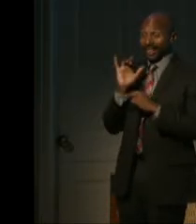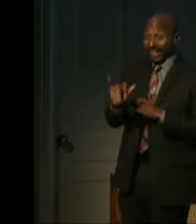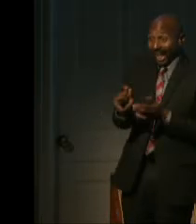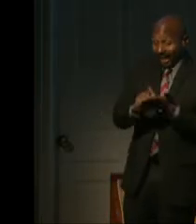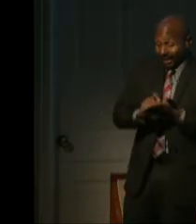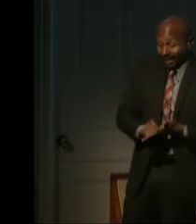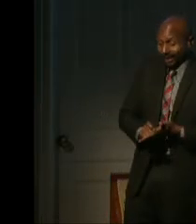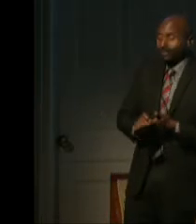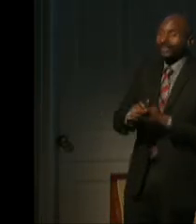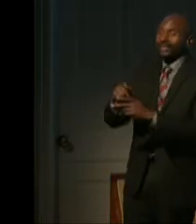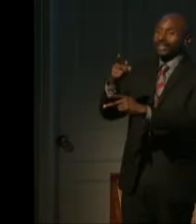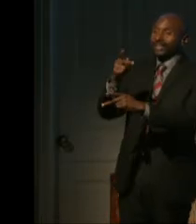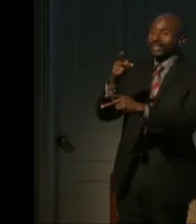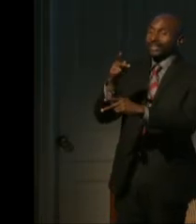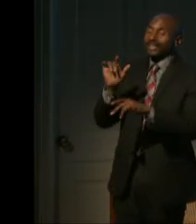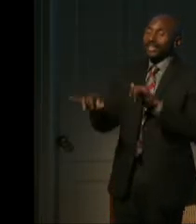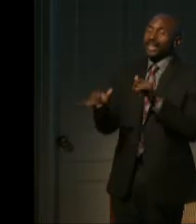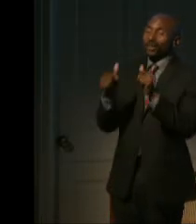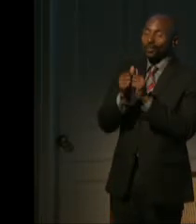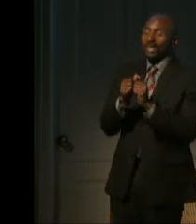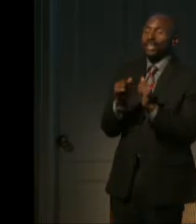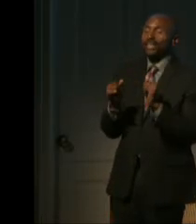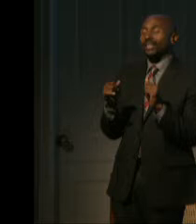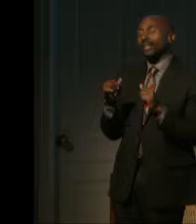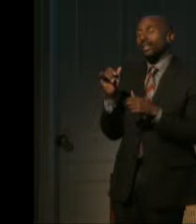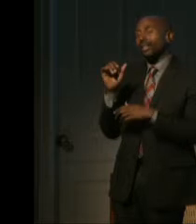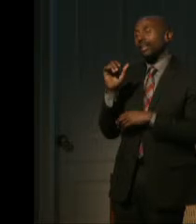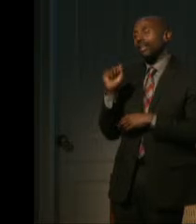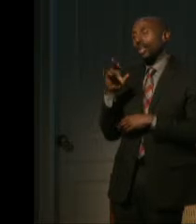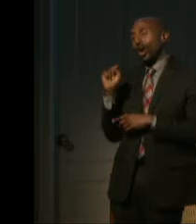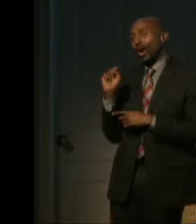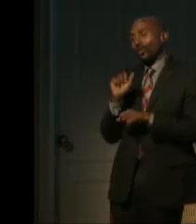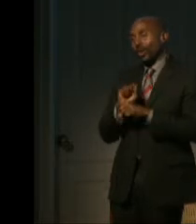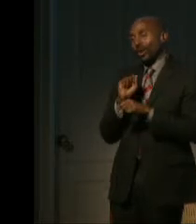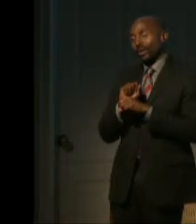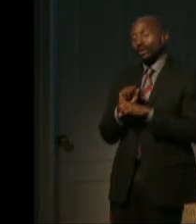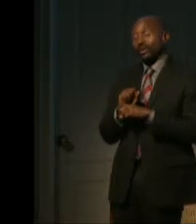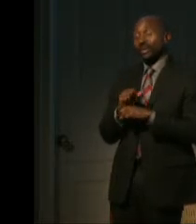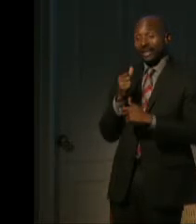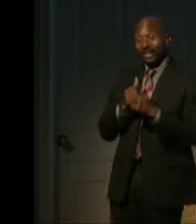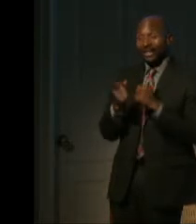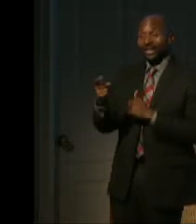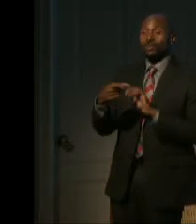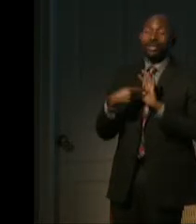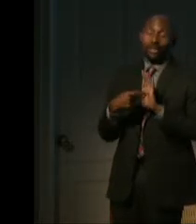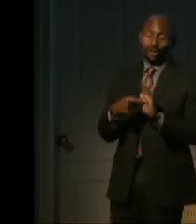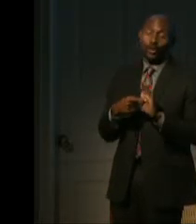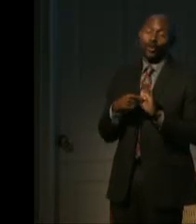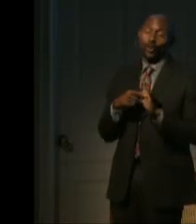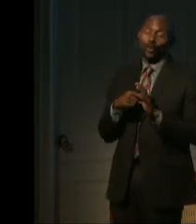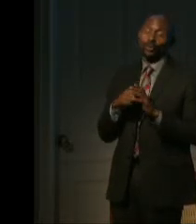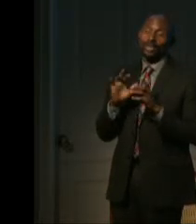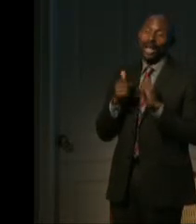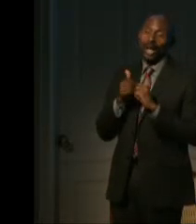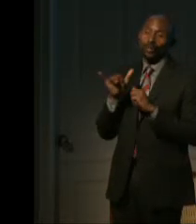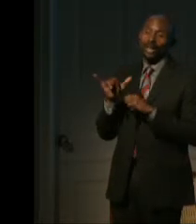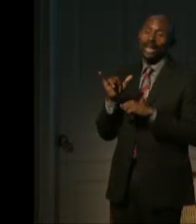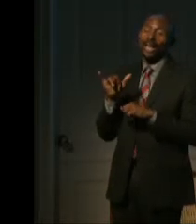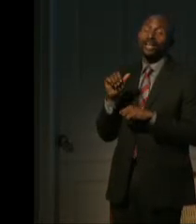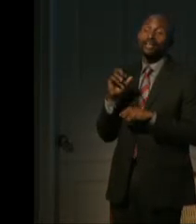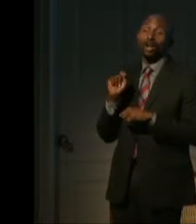carries a rich, qualitative account of its life and impact on students. And we have these